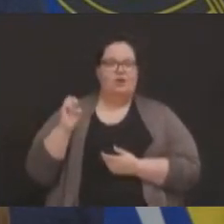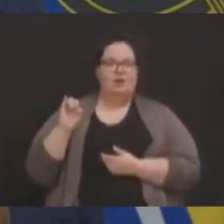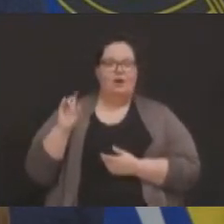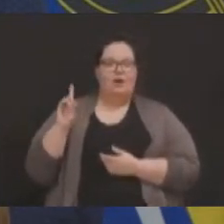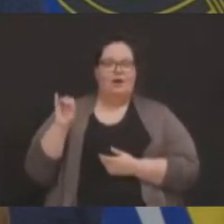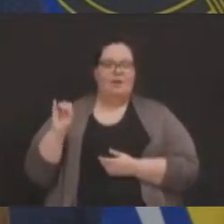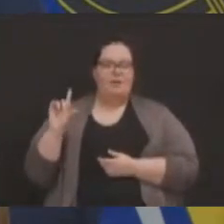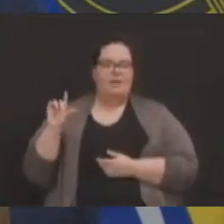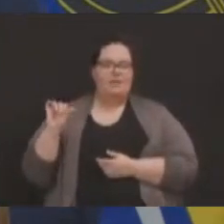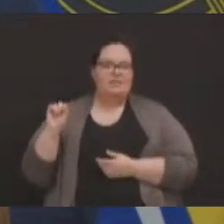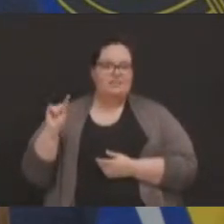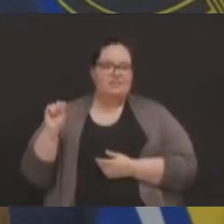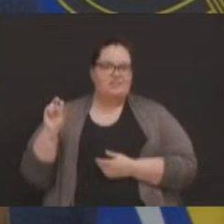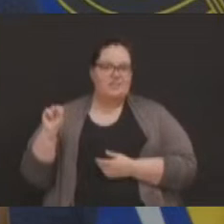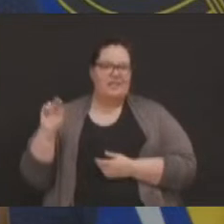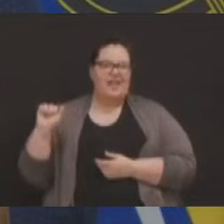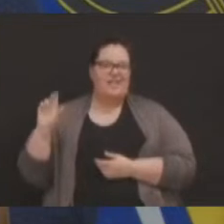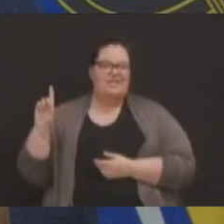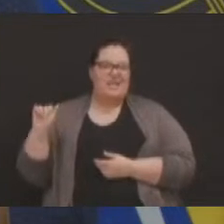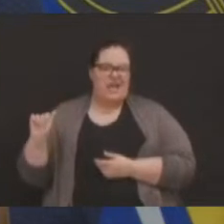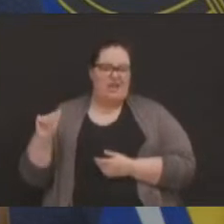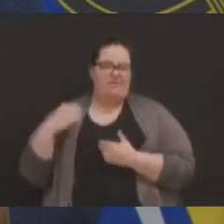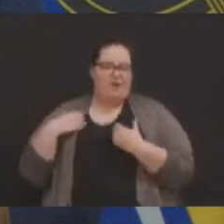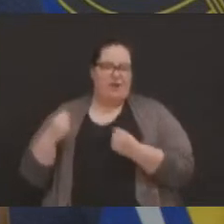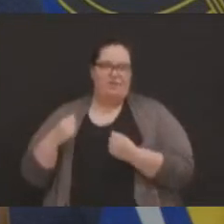of hours that public health